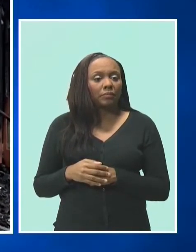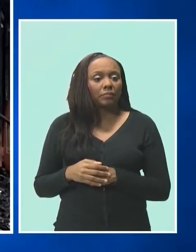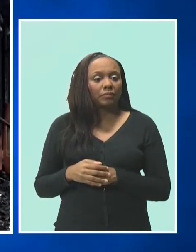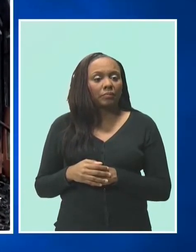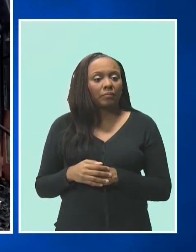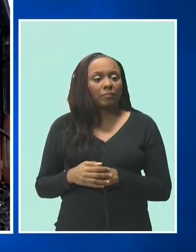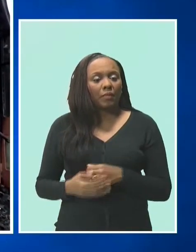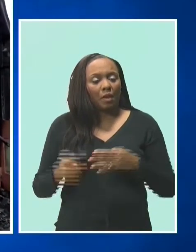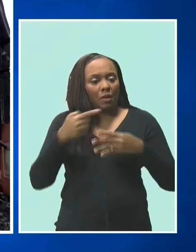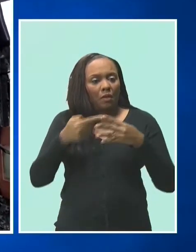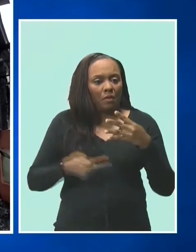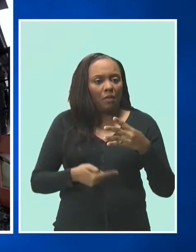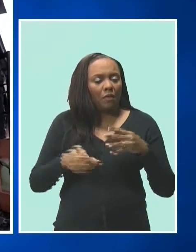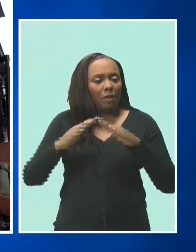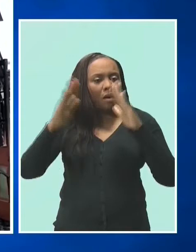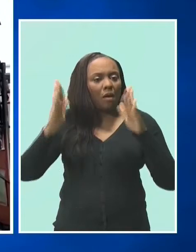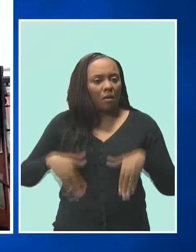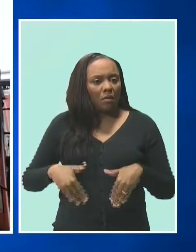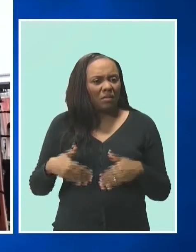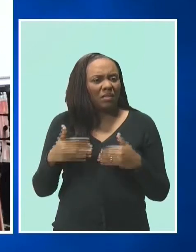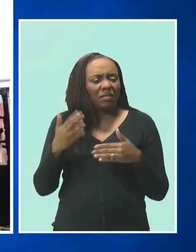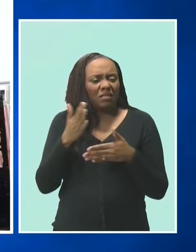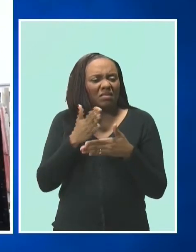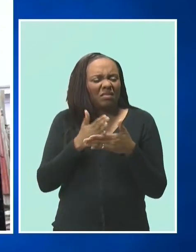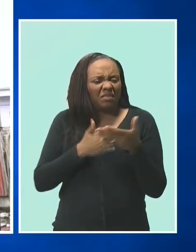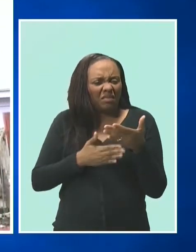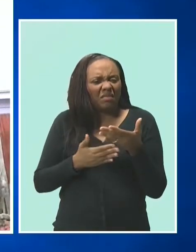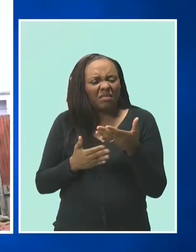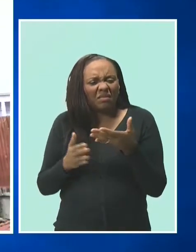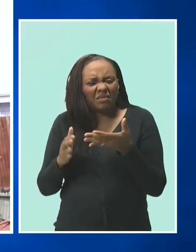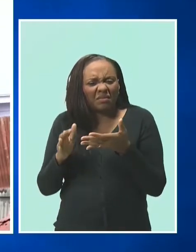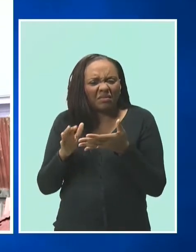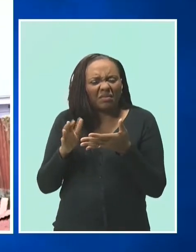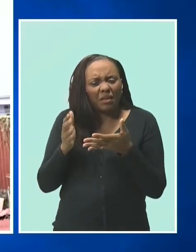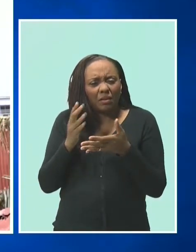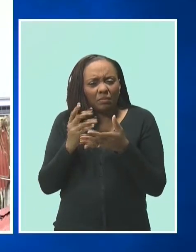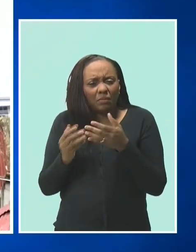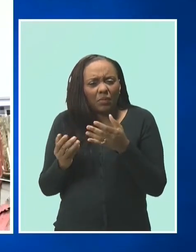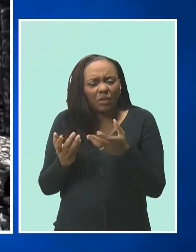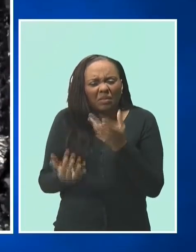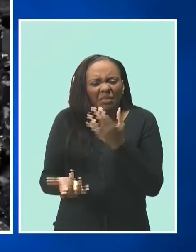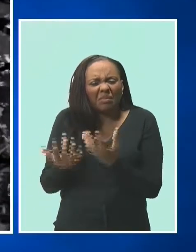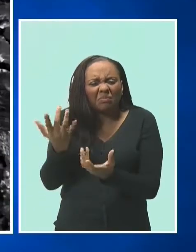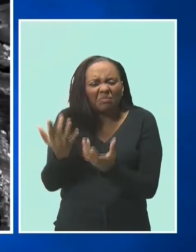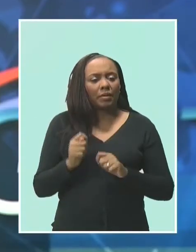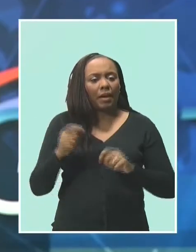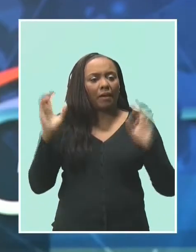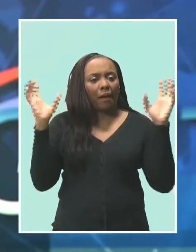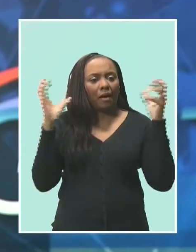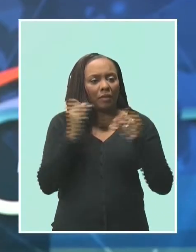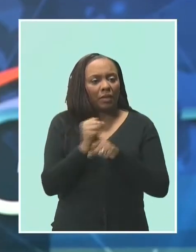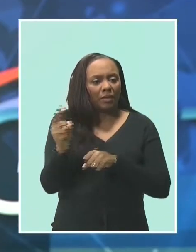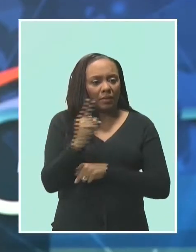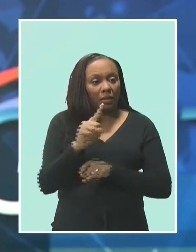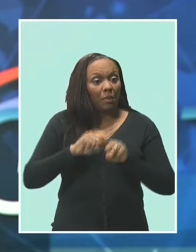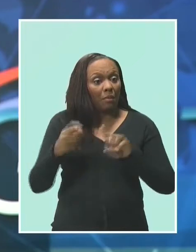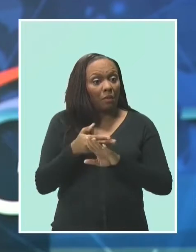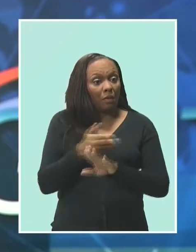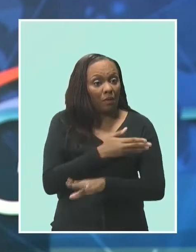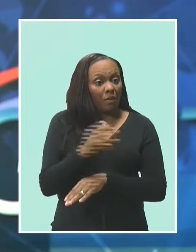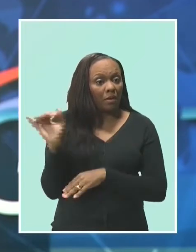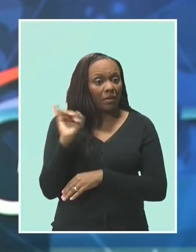Phillips, Leonard Seal and Benjamin Fraser received damage as a result of the heat from the blaze. Here is that tip